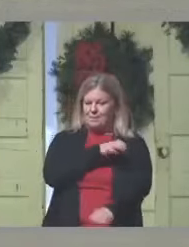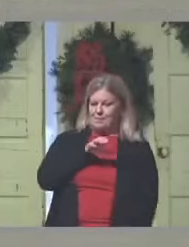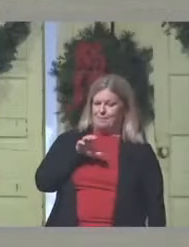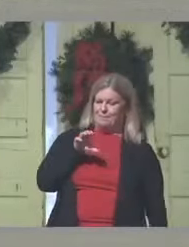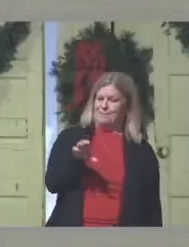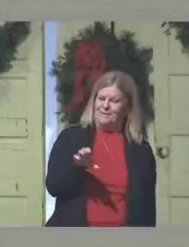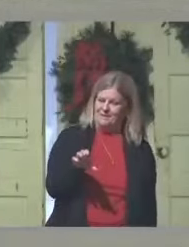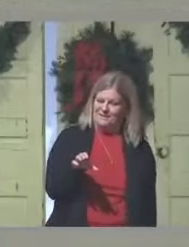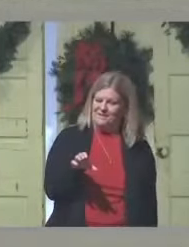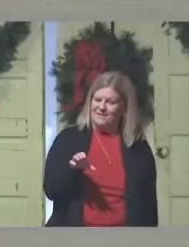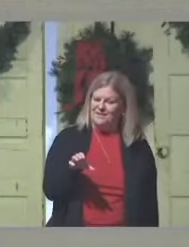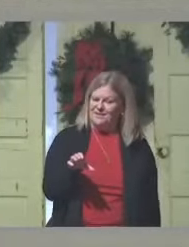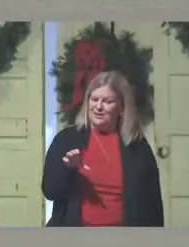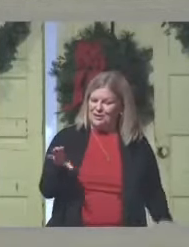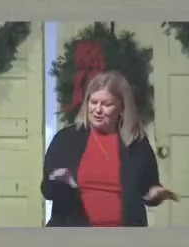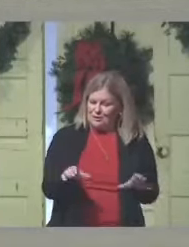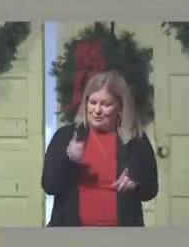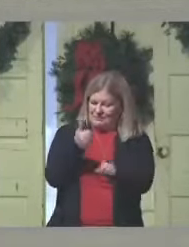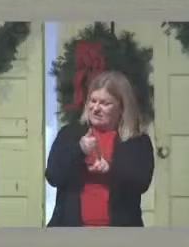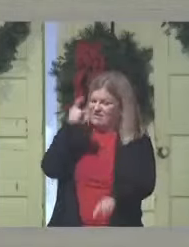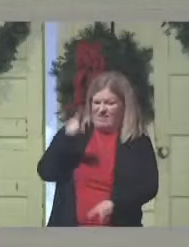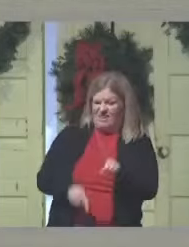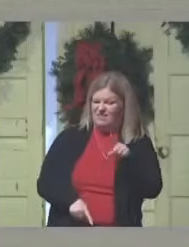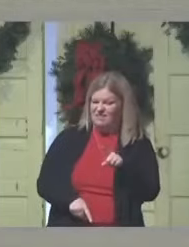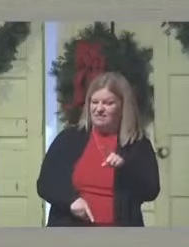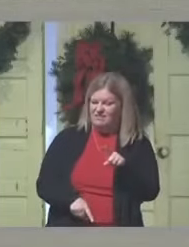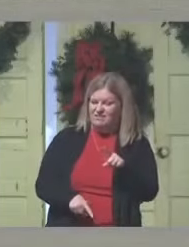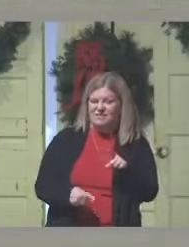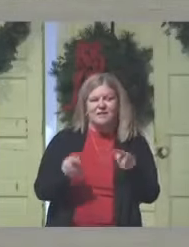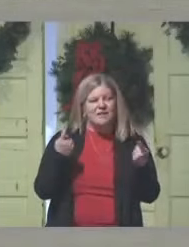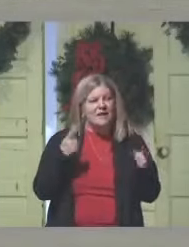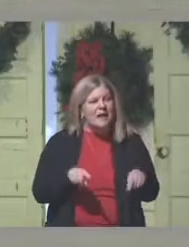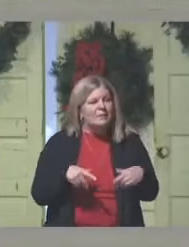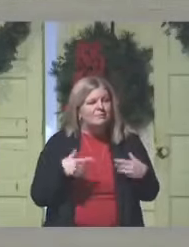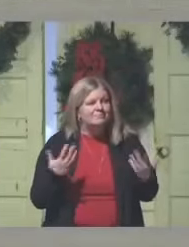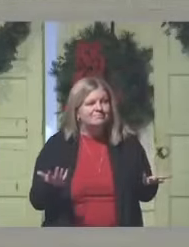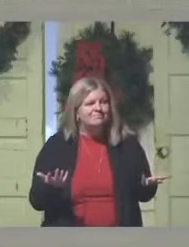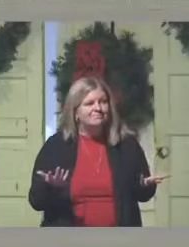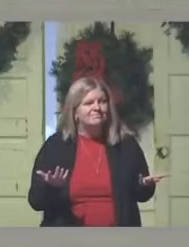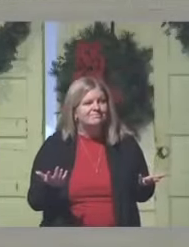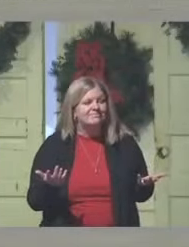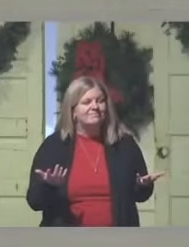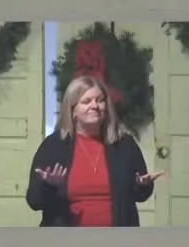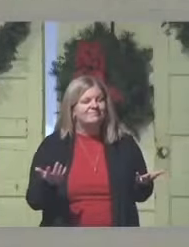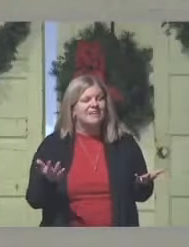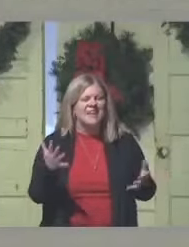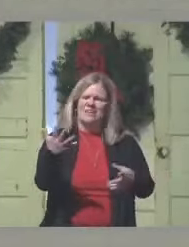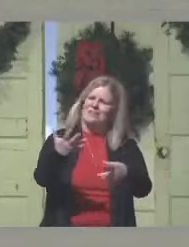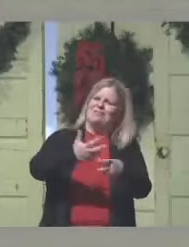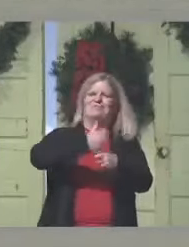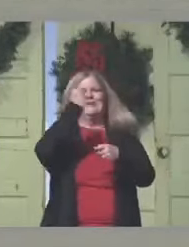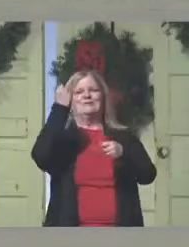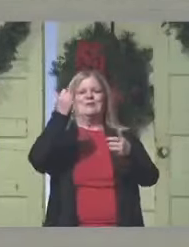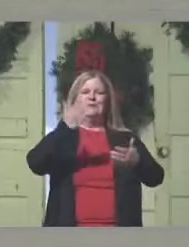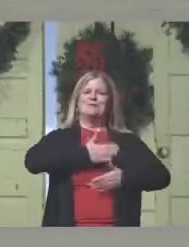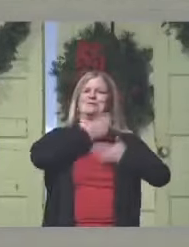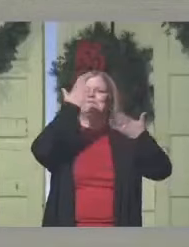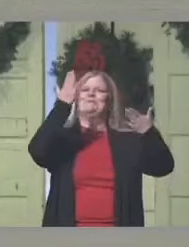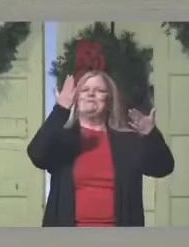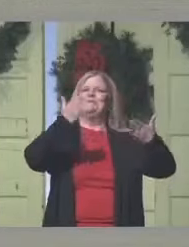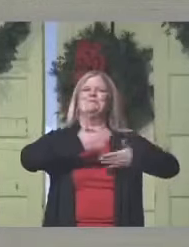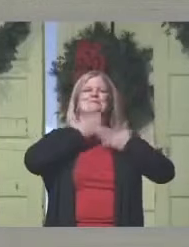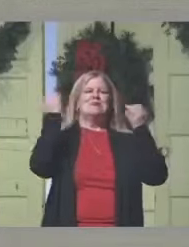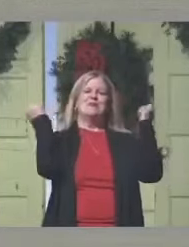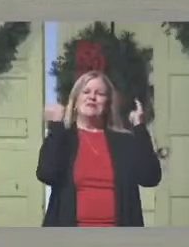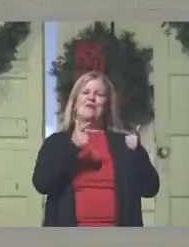John to do what he could not do on his own. And the result? there was victory and joy all